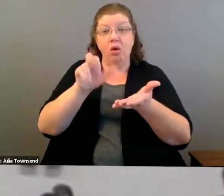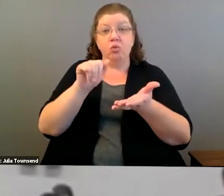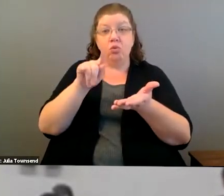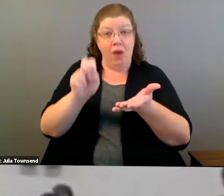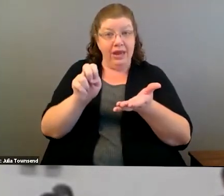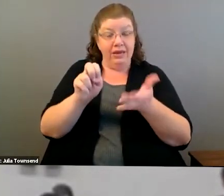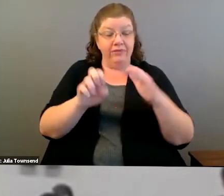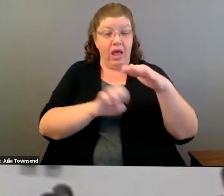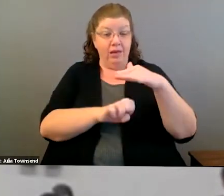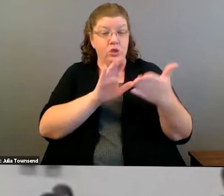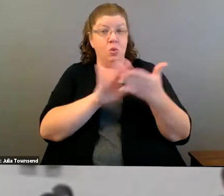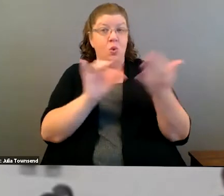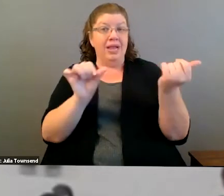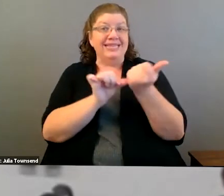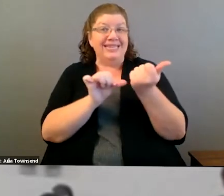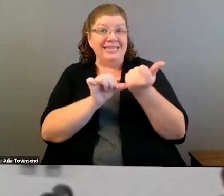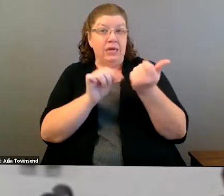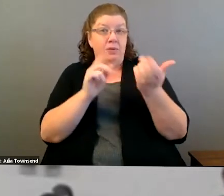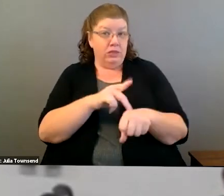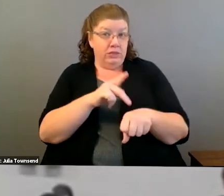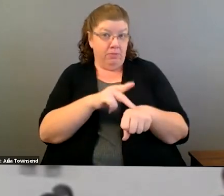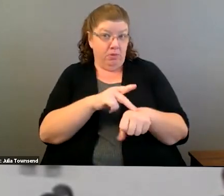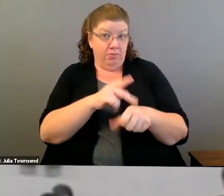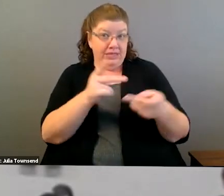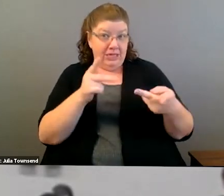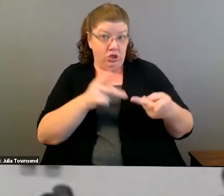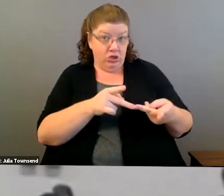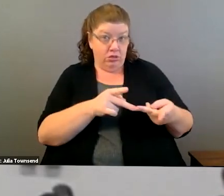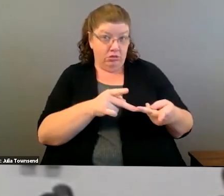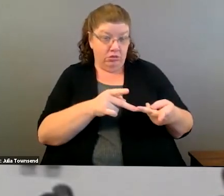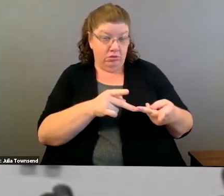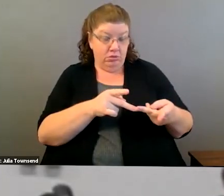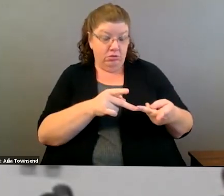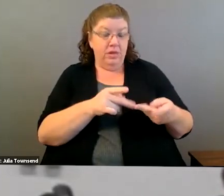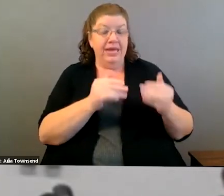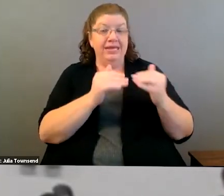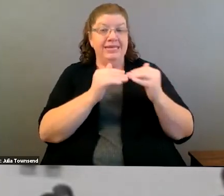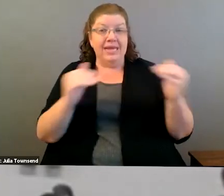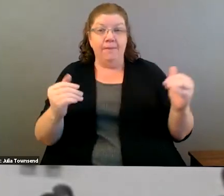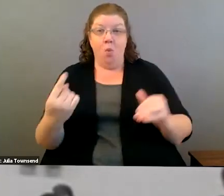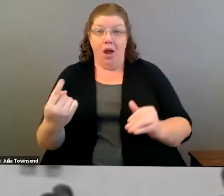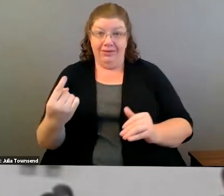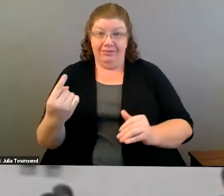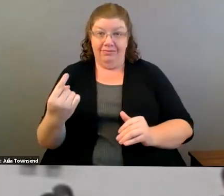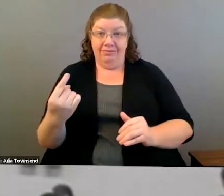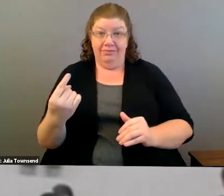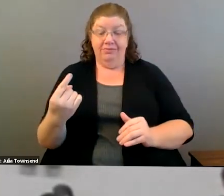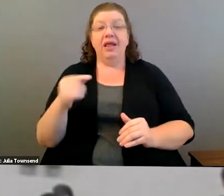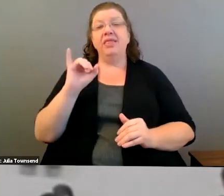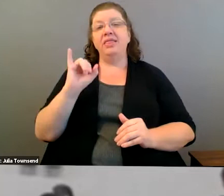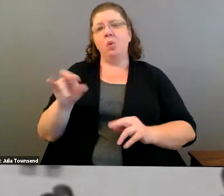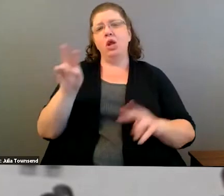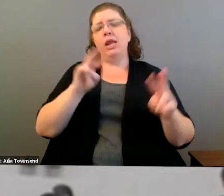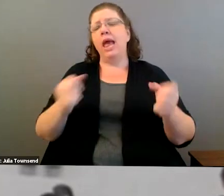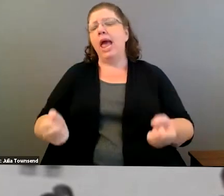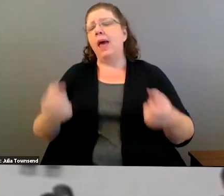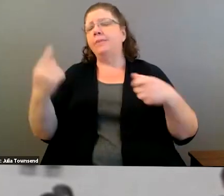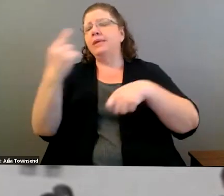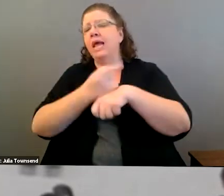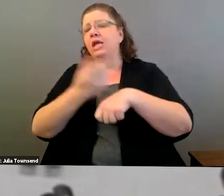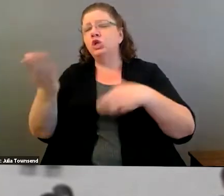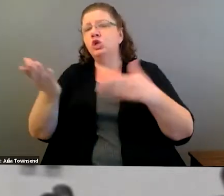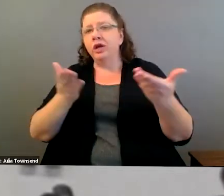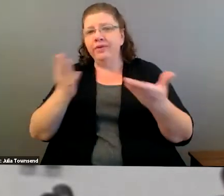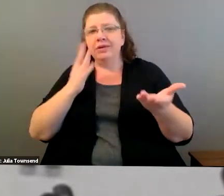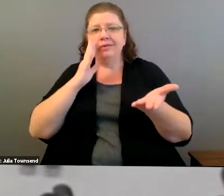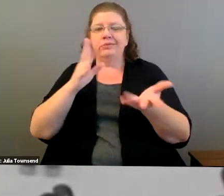the elementary assistant principal position, step one, and we looked at how many days of service, and